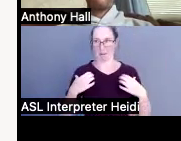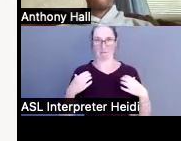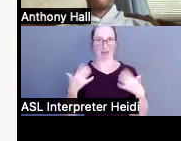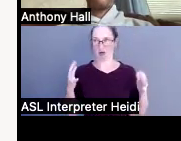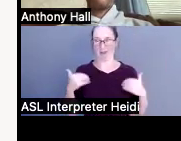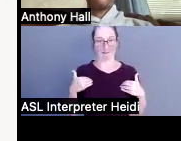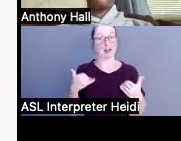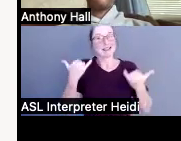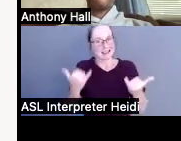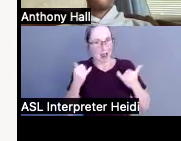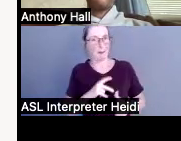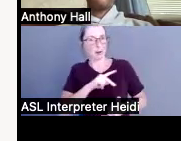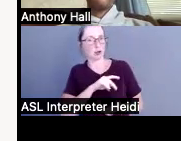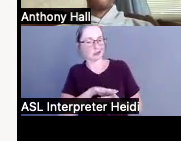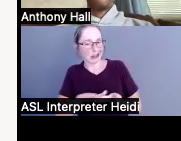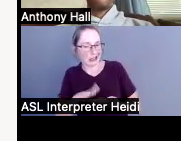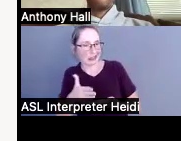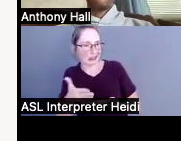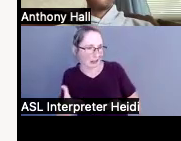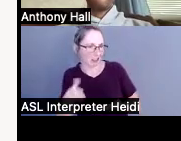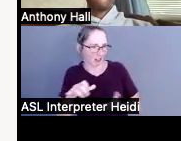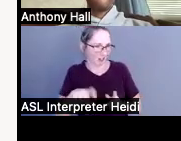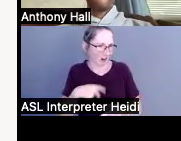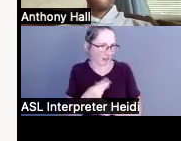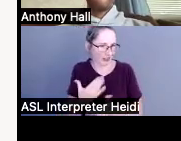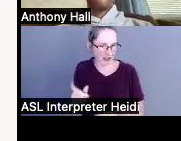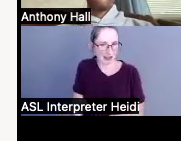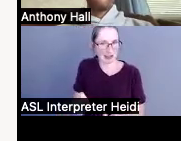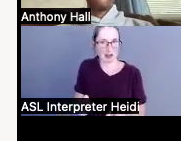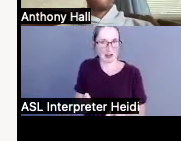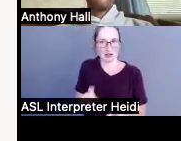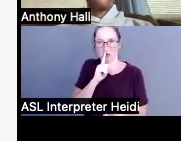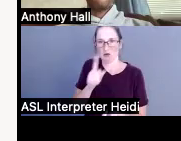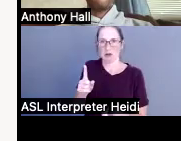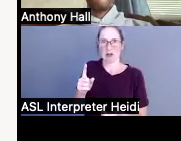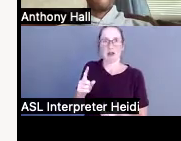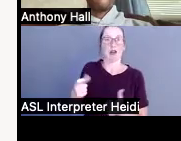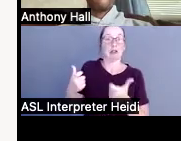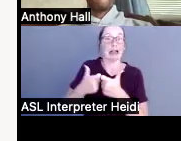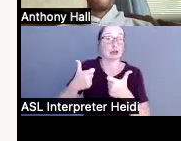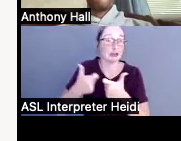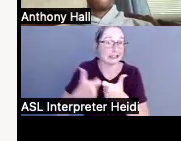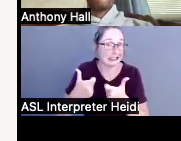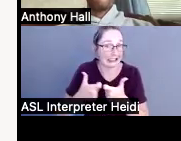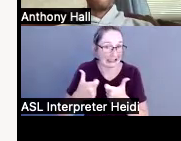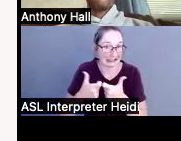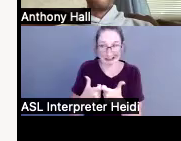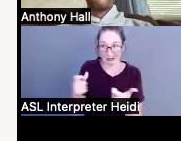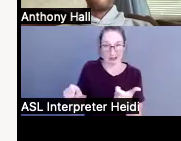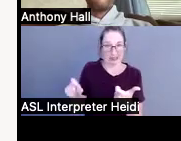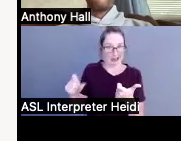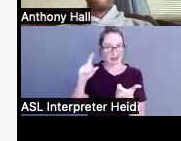Now we have some personal hygiene stuff for you, things like that. You need a deposit to set up the electricity, which, you know,